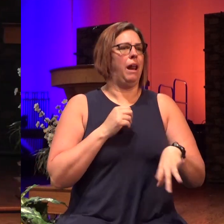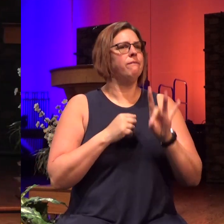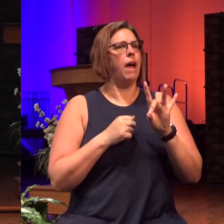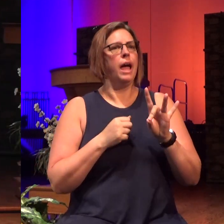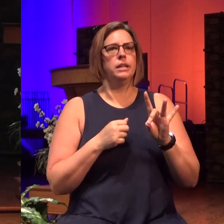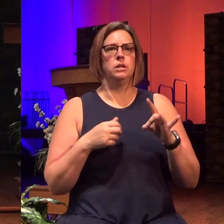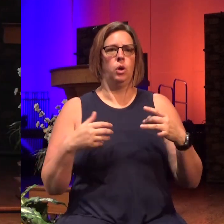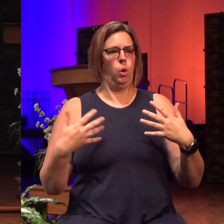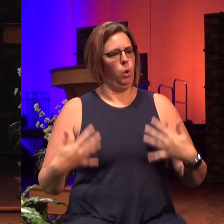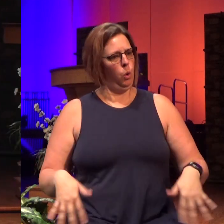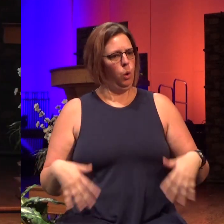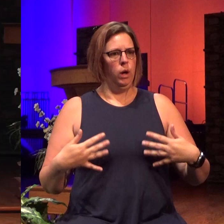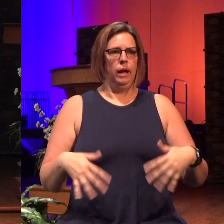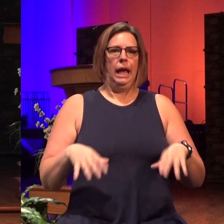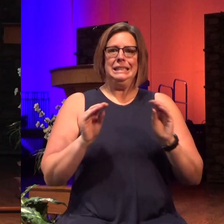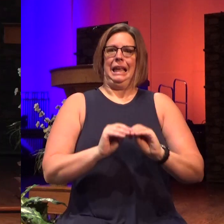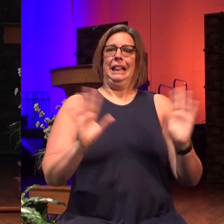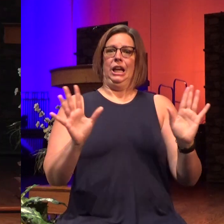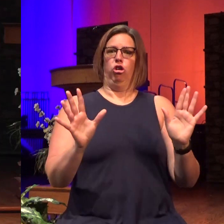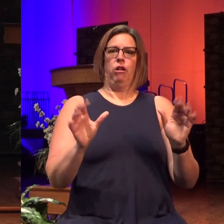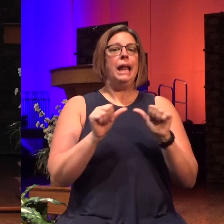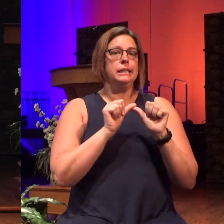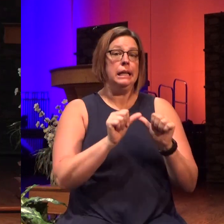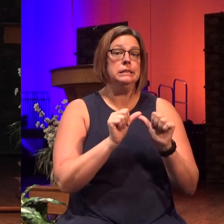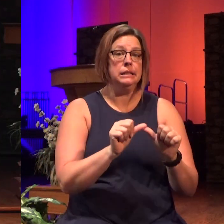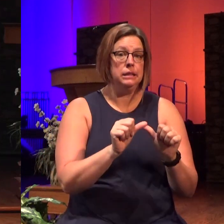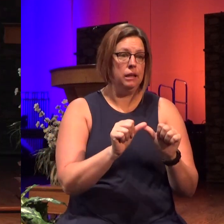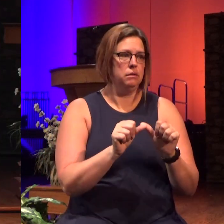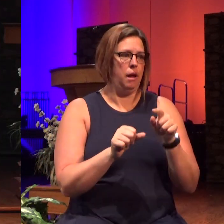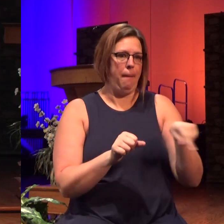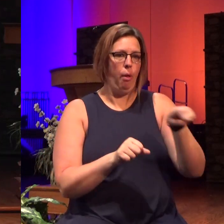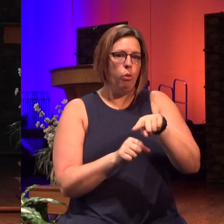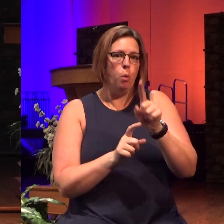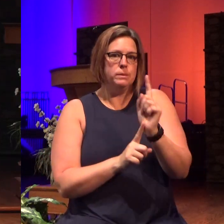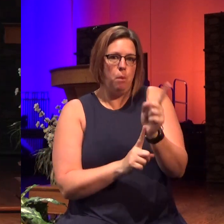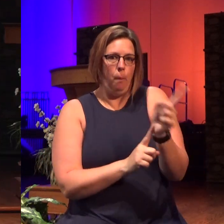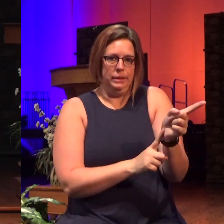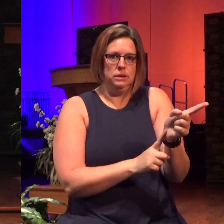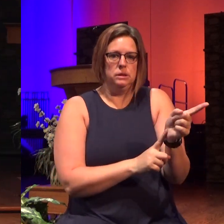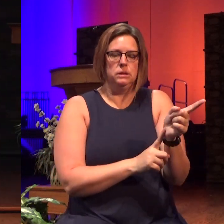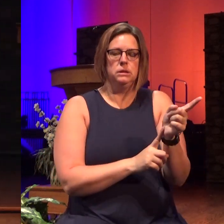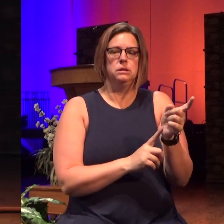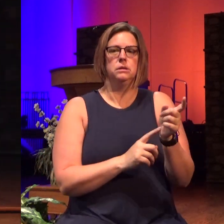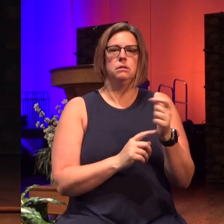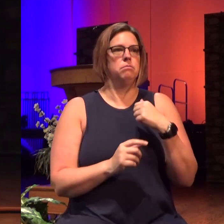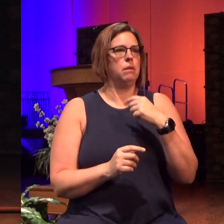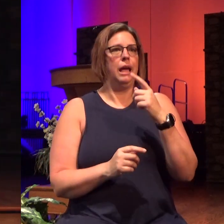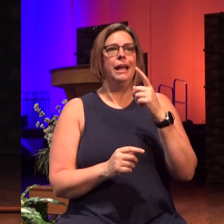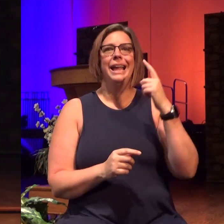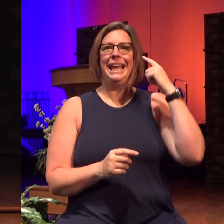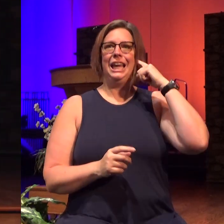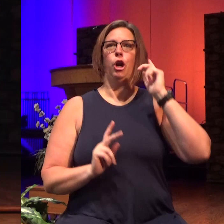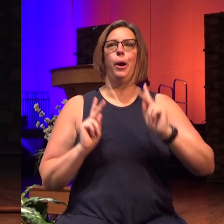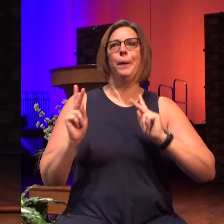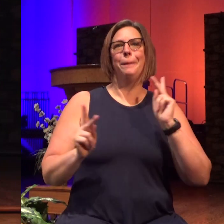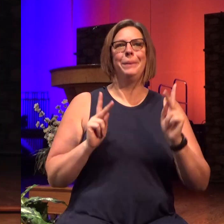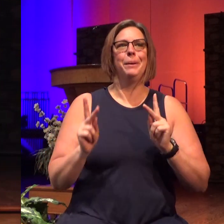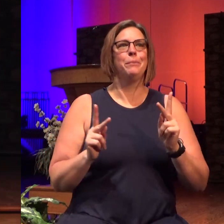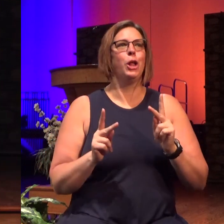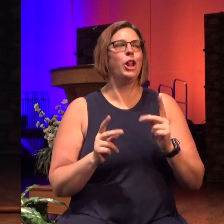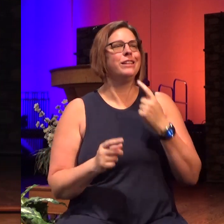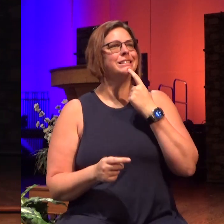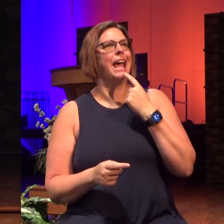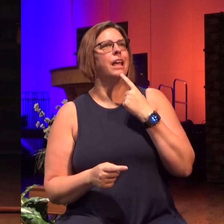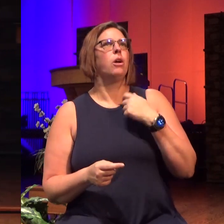and clear and consistent about those moments in people's lives is that I don't hear people talking to me